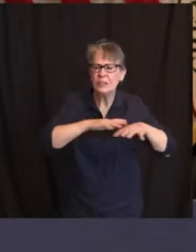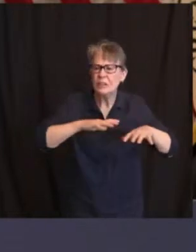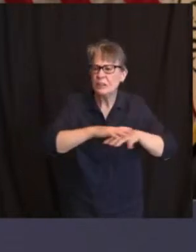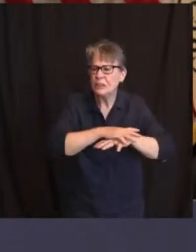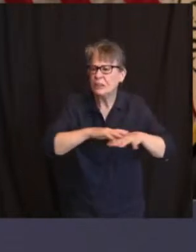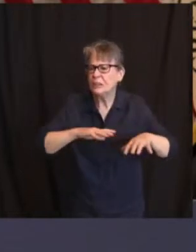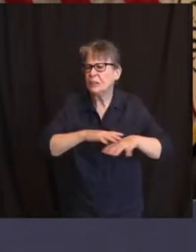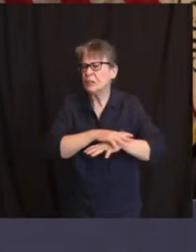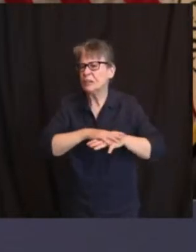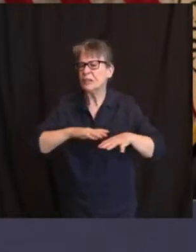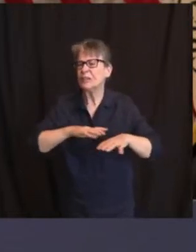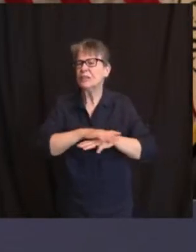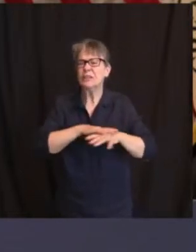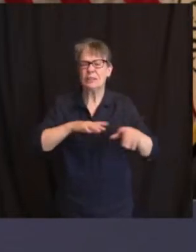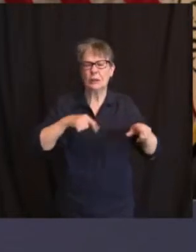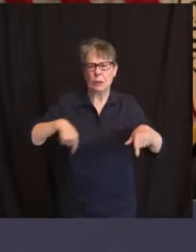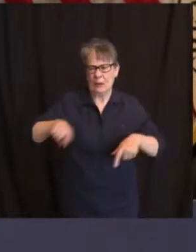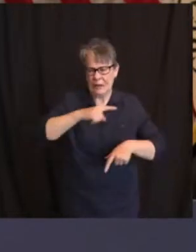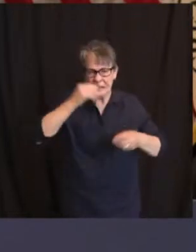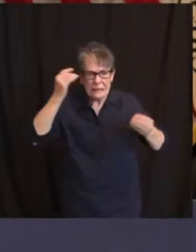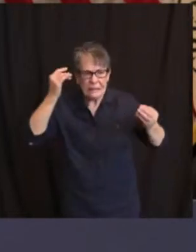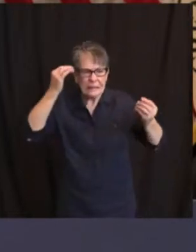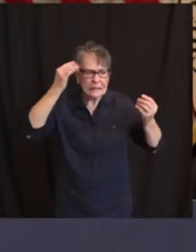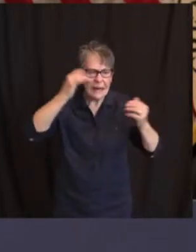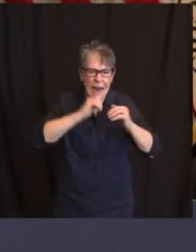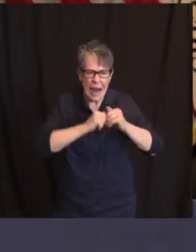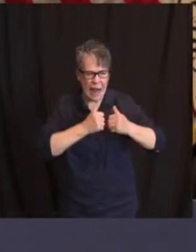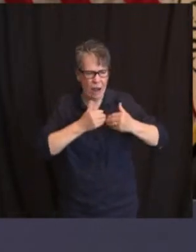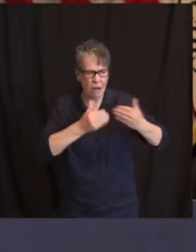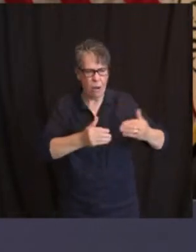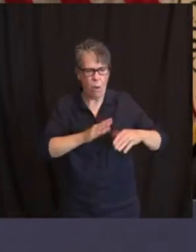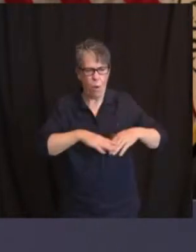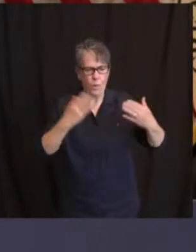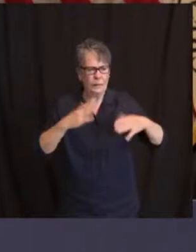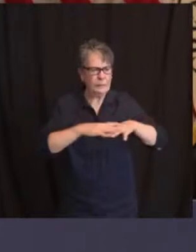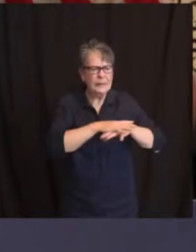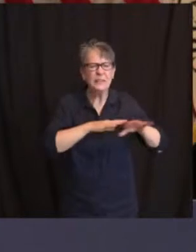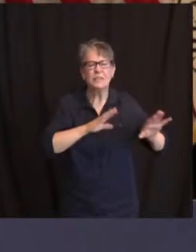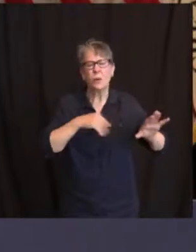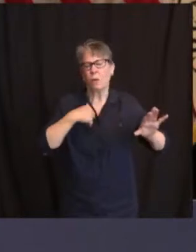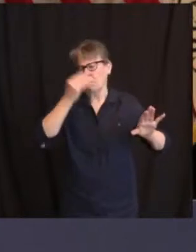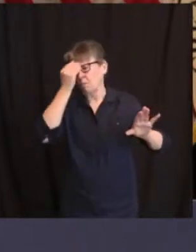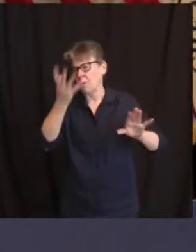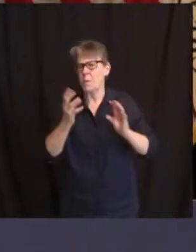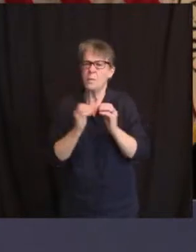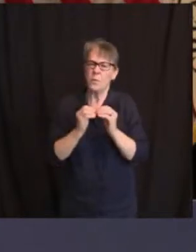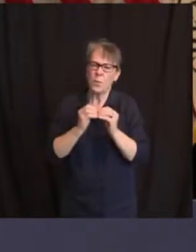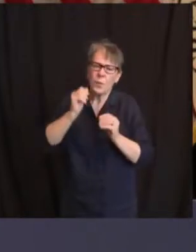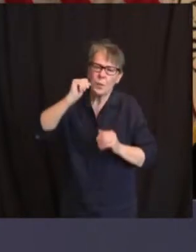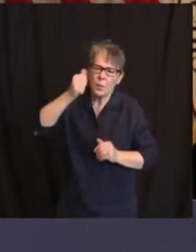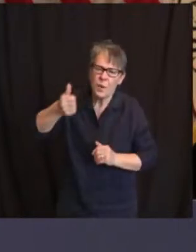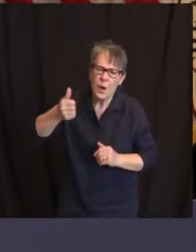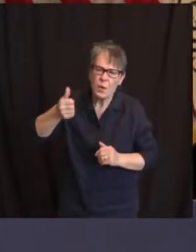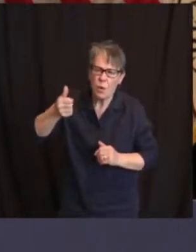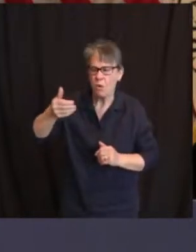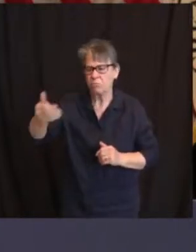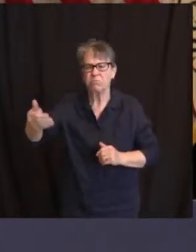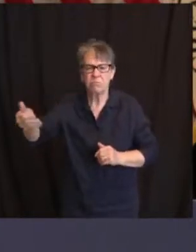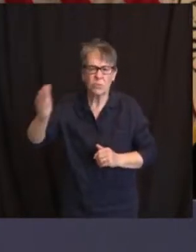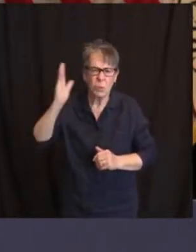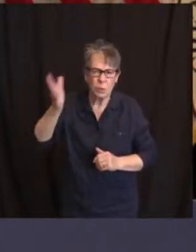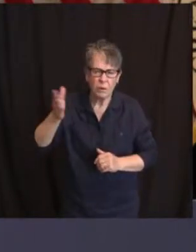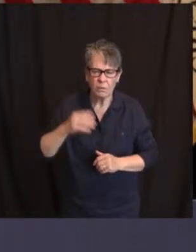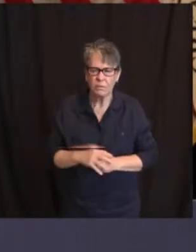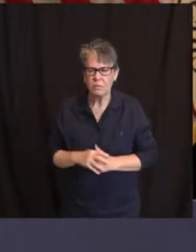right? Still under consideration. I'm not exactly sure when. Yeah, we're not there yet. By the way, very compelling cases made